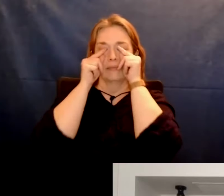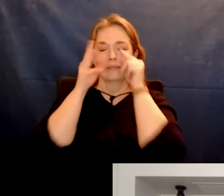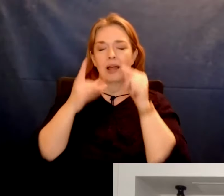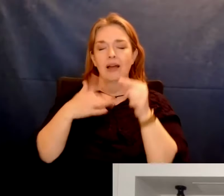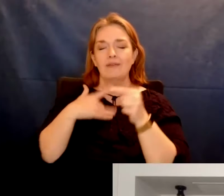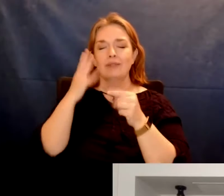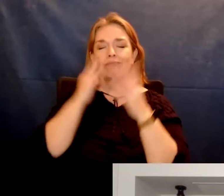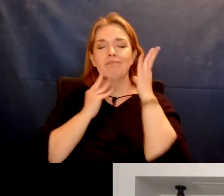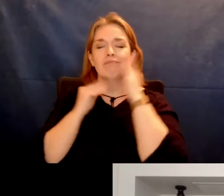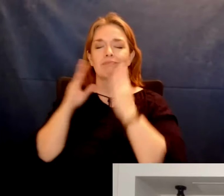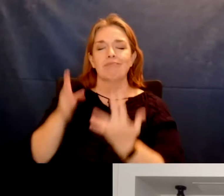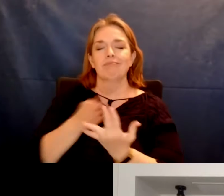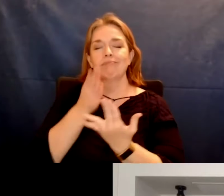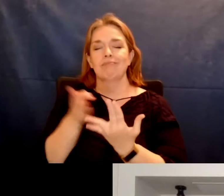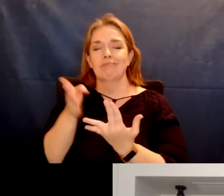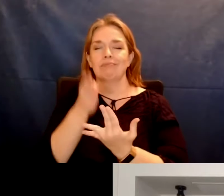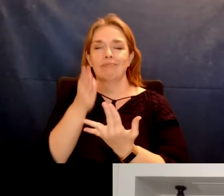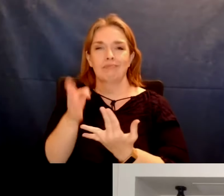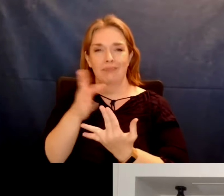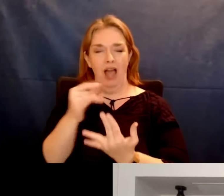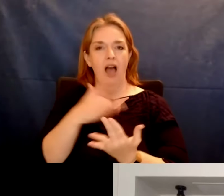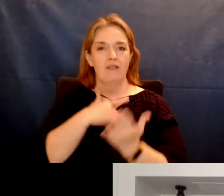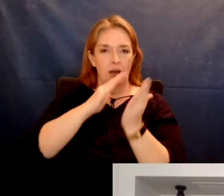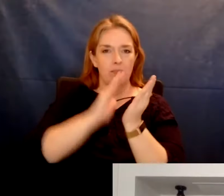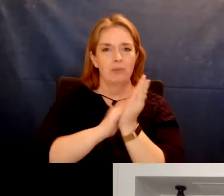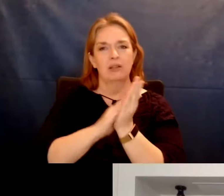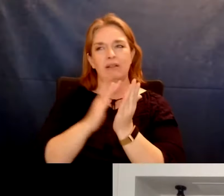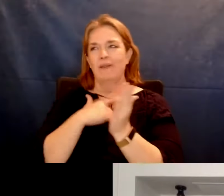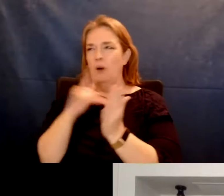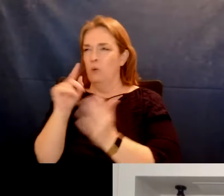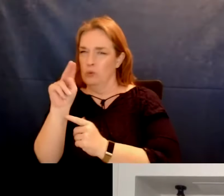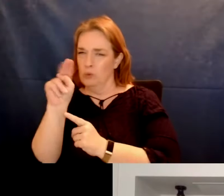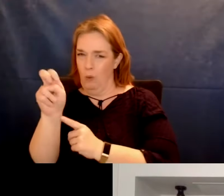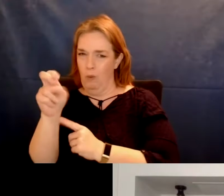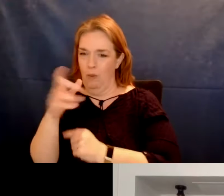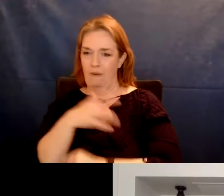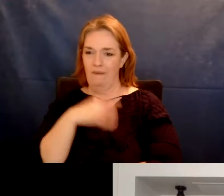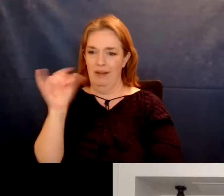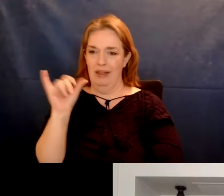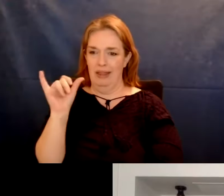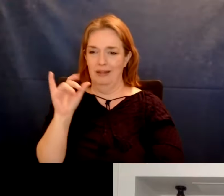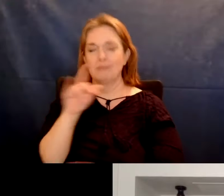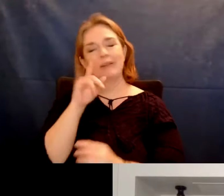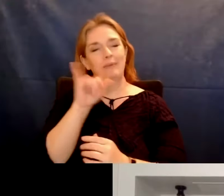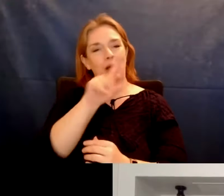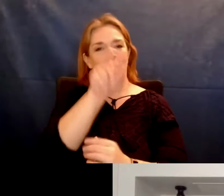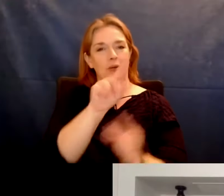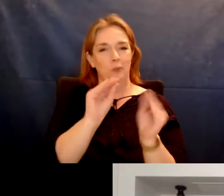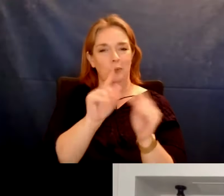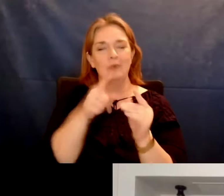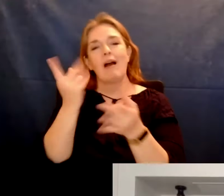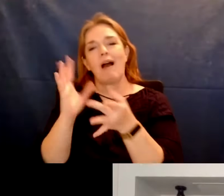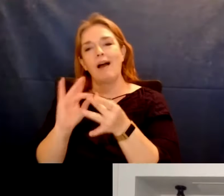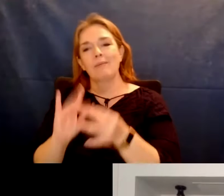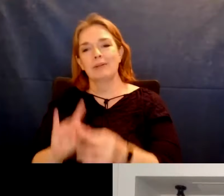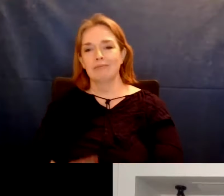the tunnels. I also felt beats and tones almost there. I guess a comment, not a question, but.